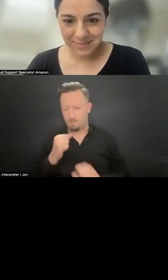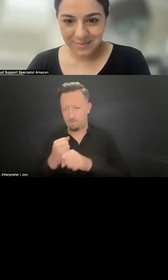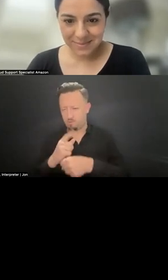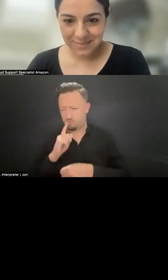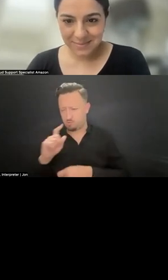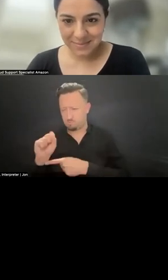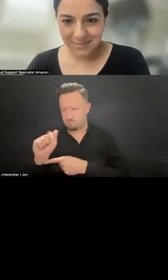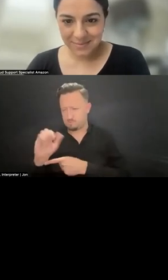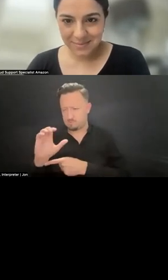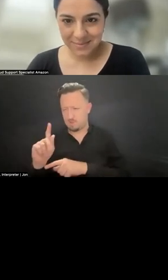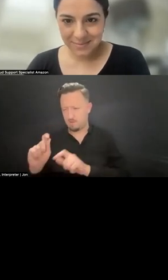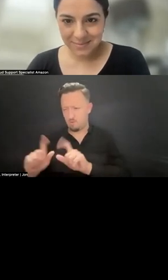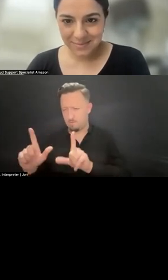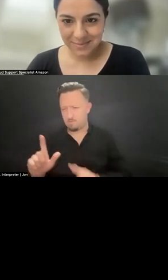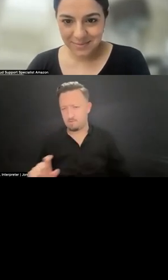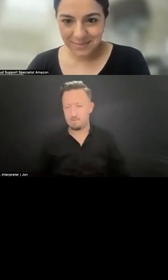visible.